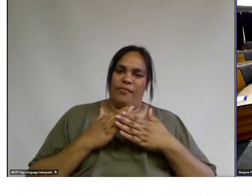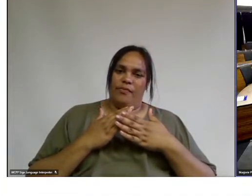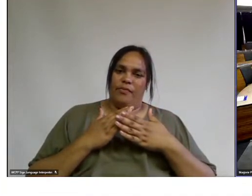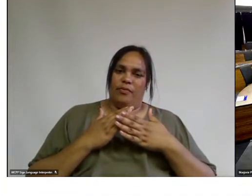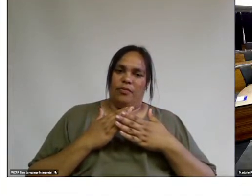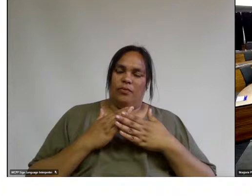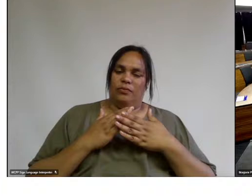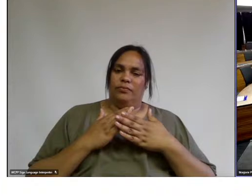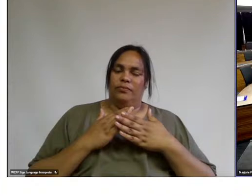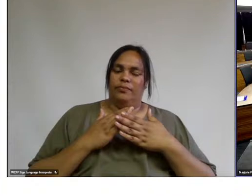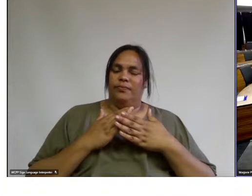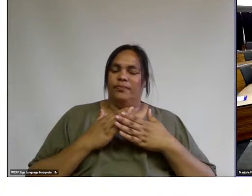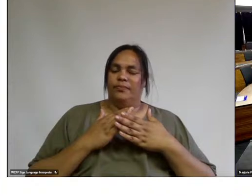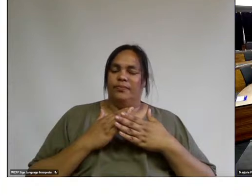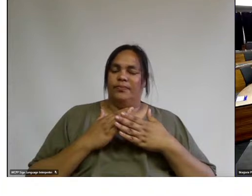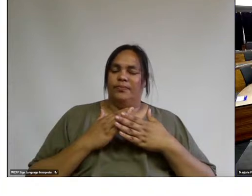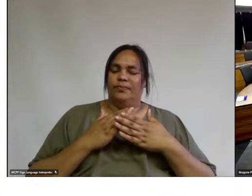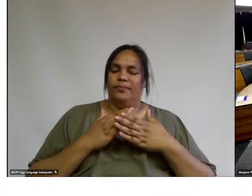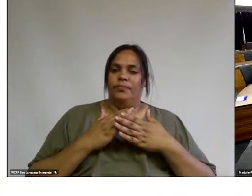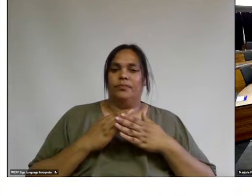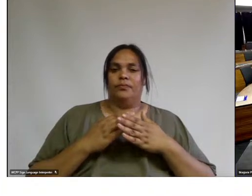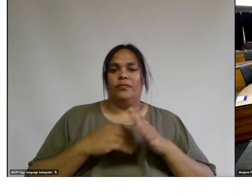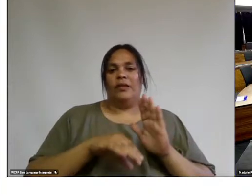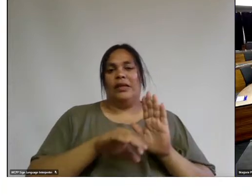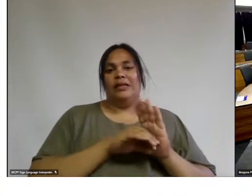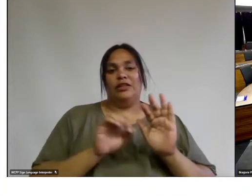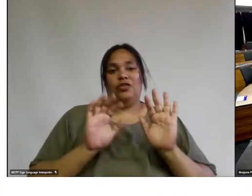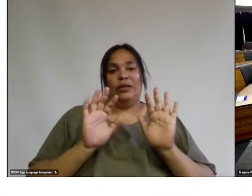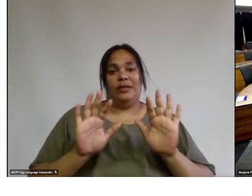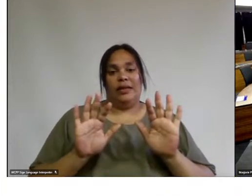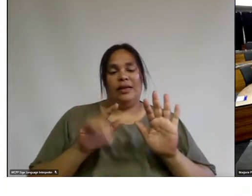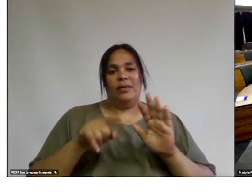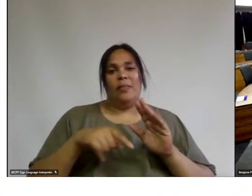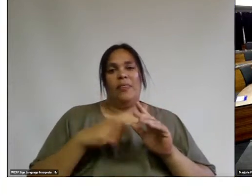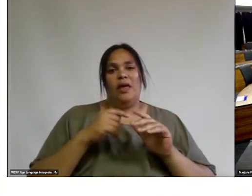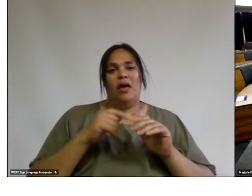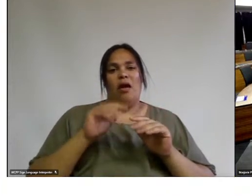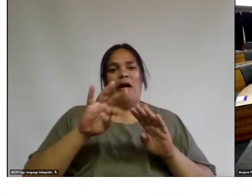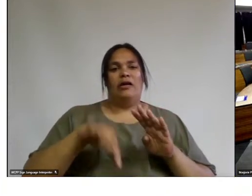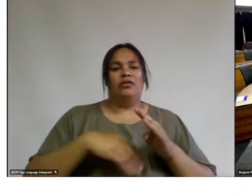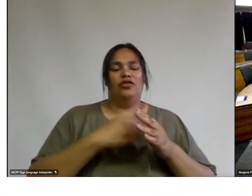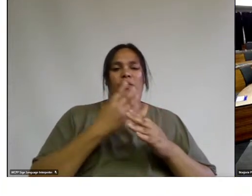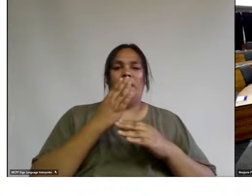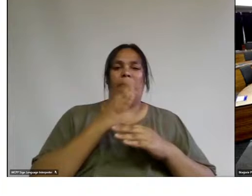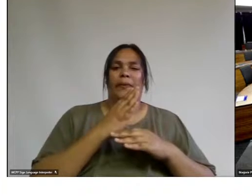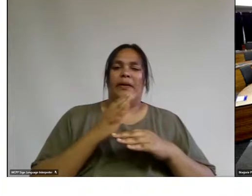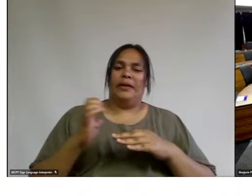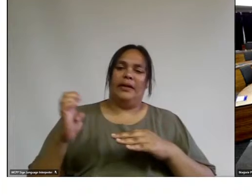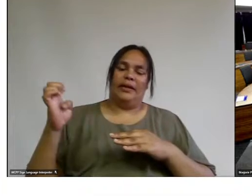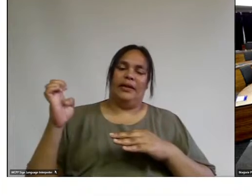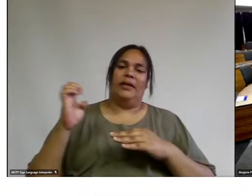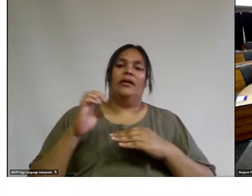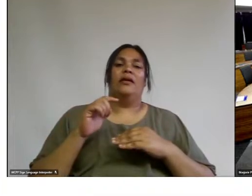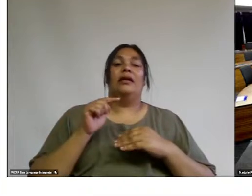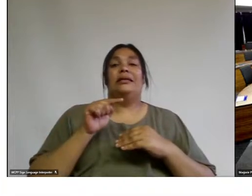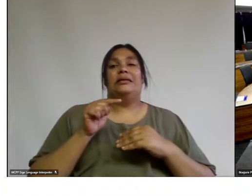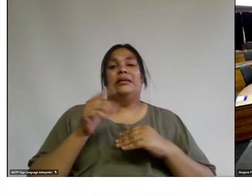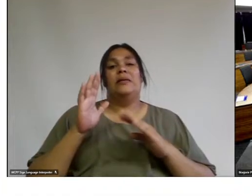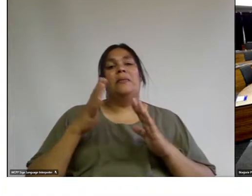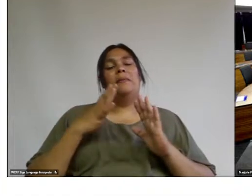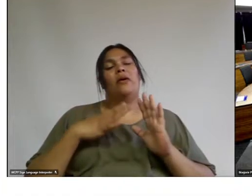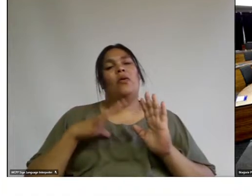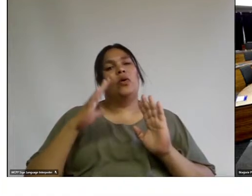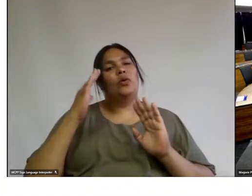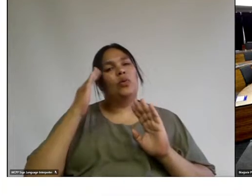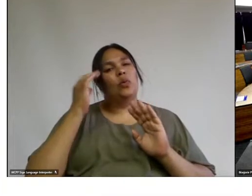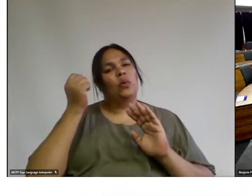Actually, it's in section 10 on the triple BE. I just want to